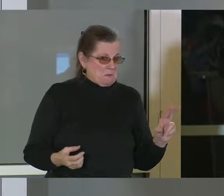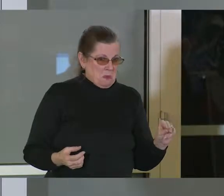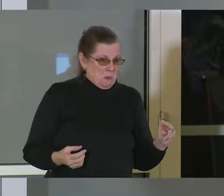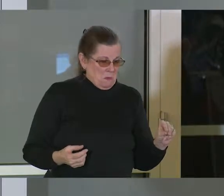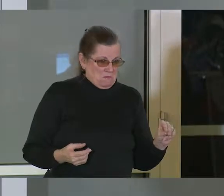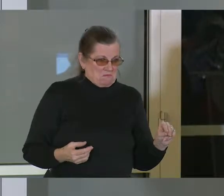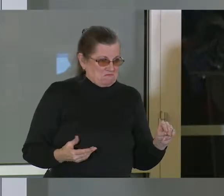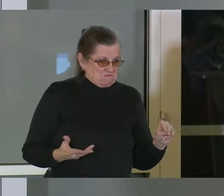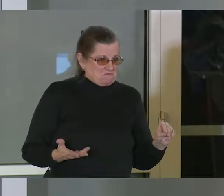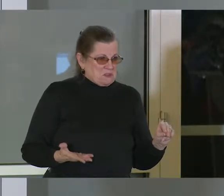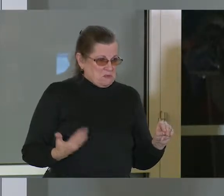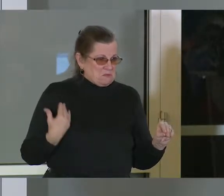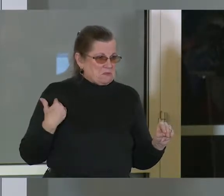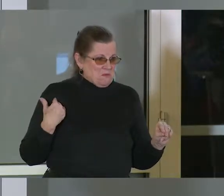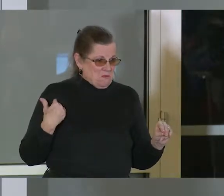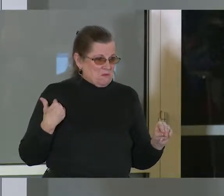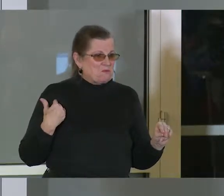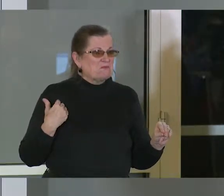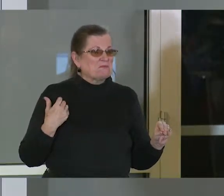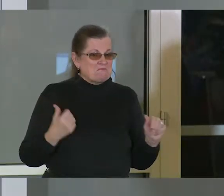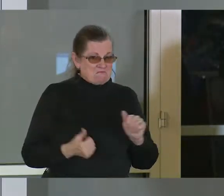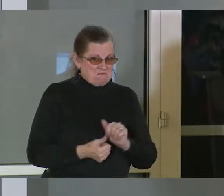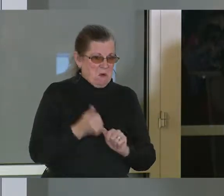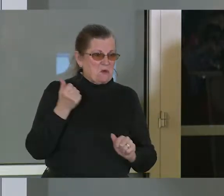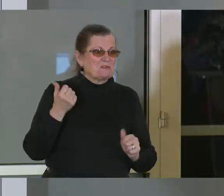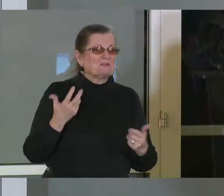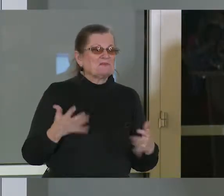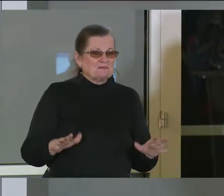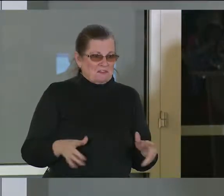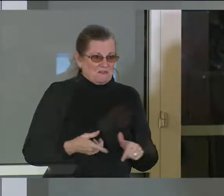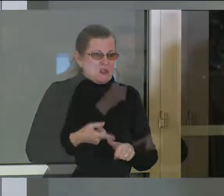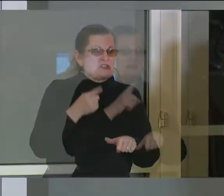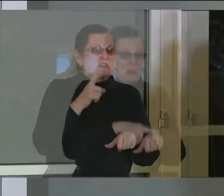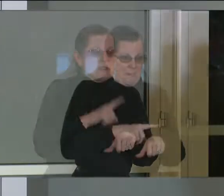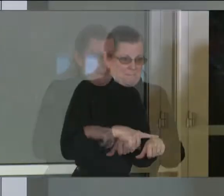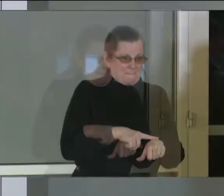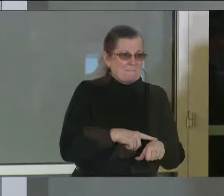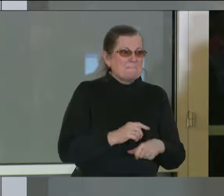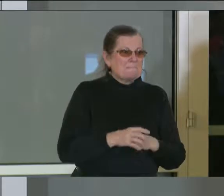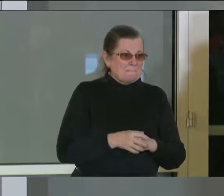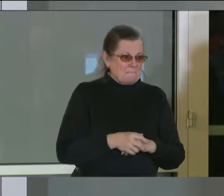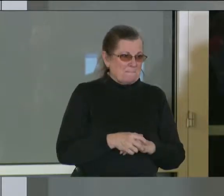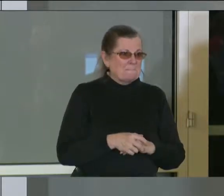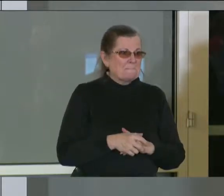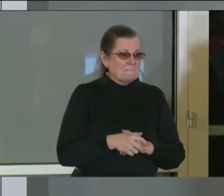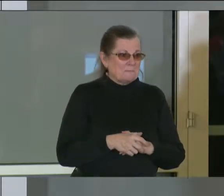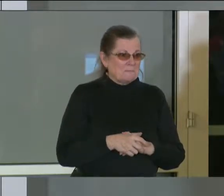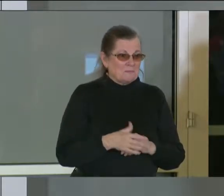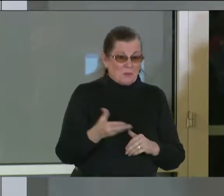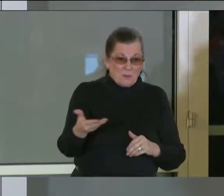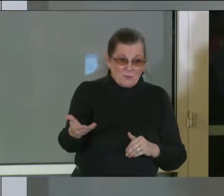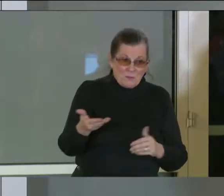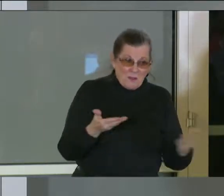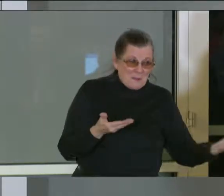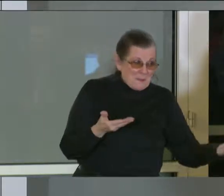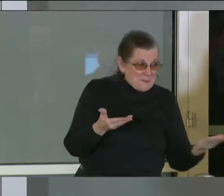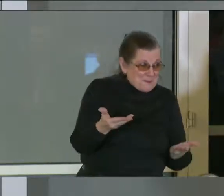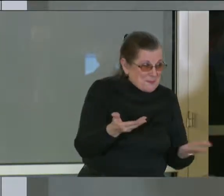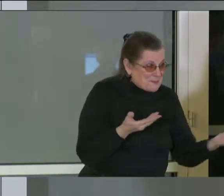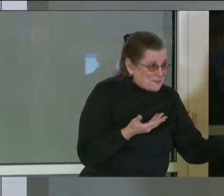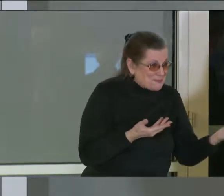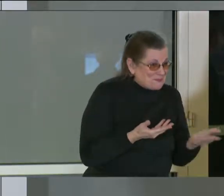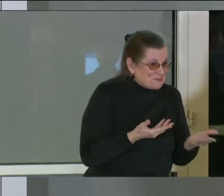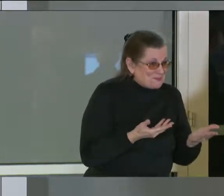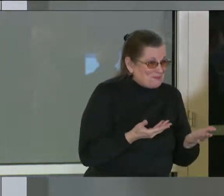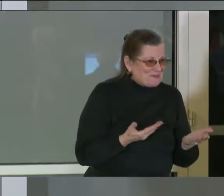And it looks like majority are first-time participants, so we're very excited to welcome you to this budget engagement forum and hear your priorities